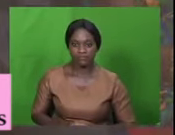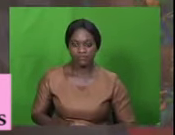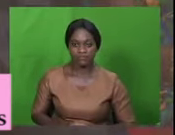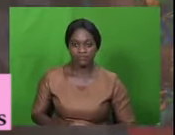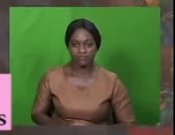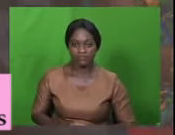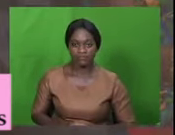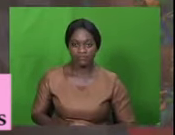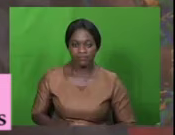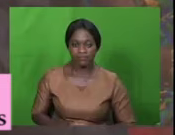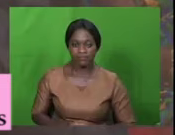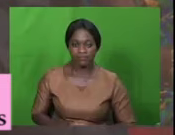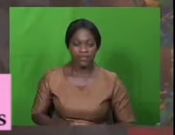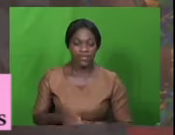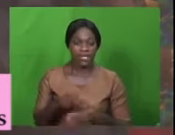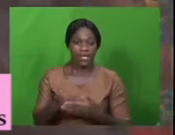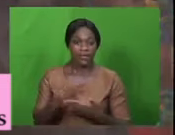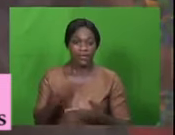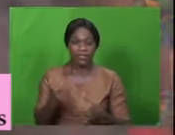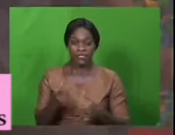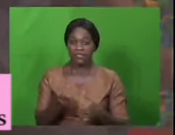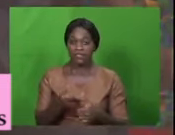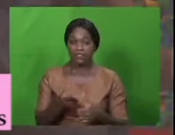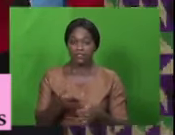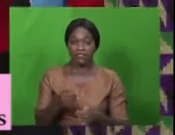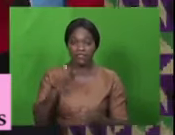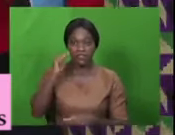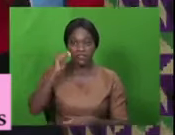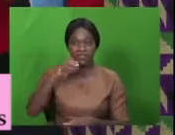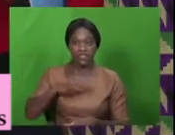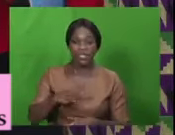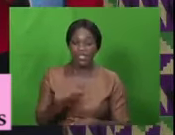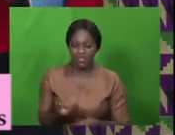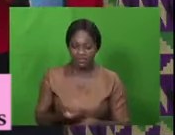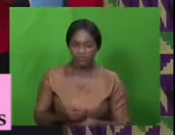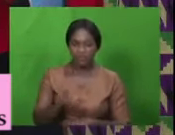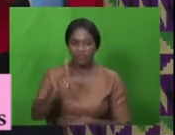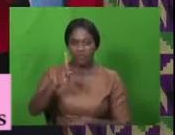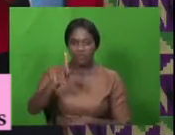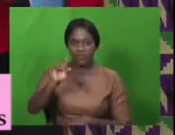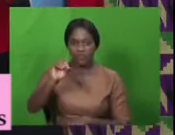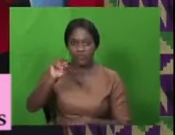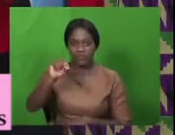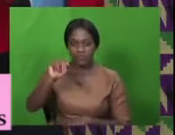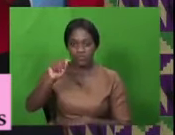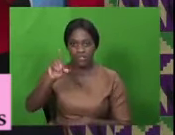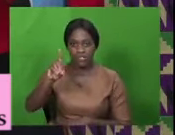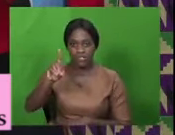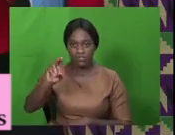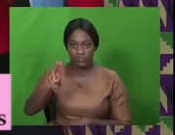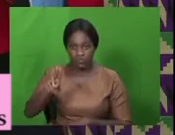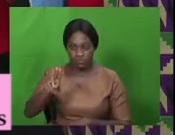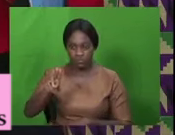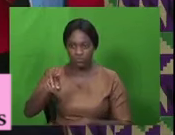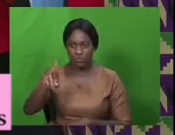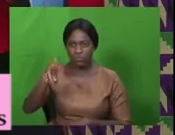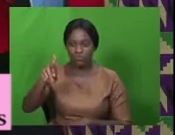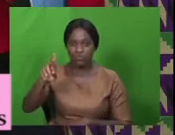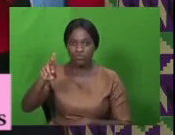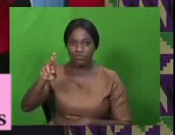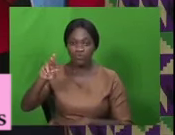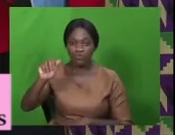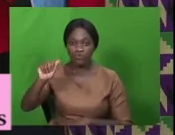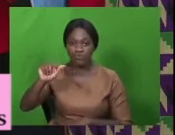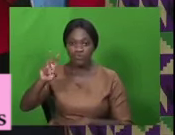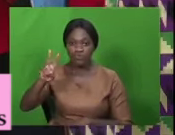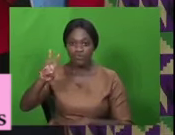The former First Lady, Her Excellency Nana Konadu Agyeman-Rawlings, and the Dean and members of